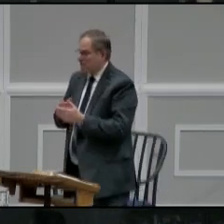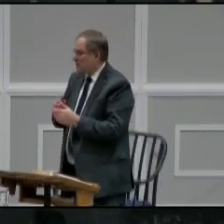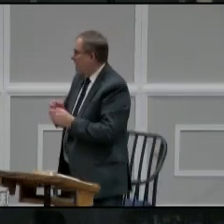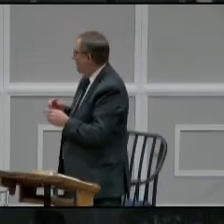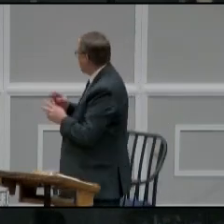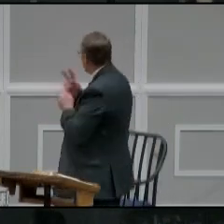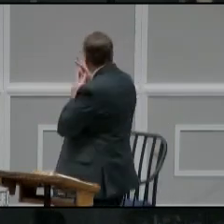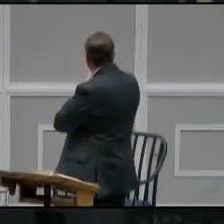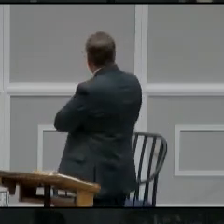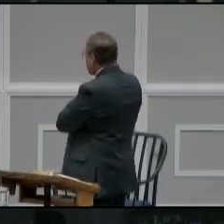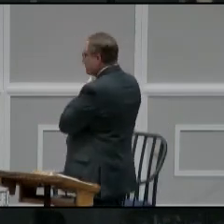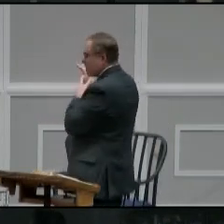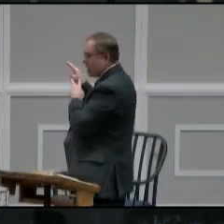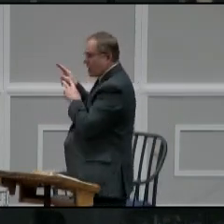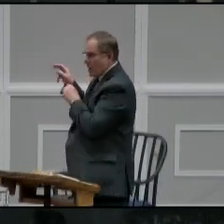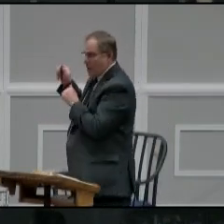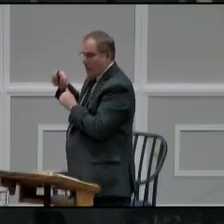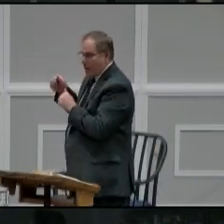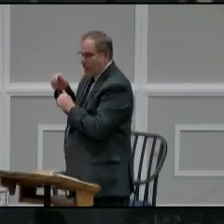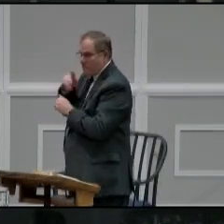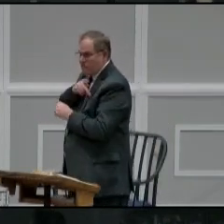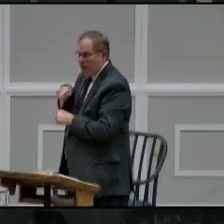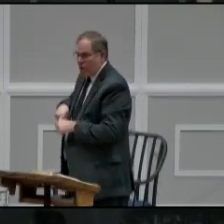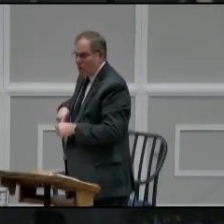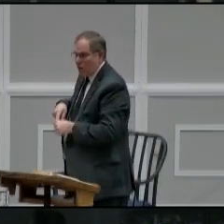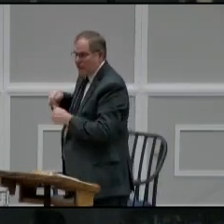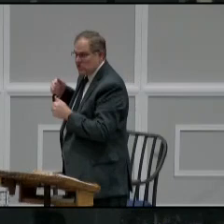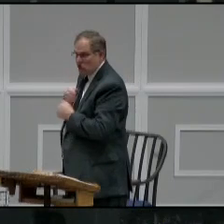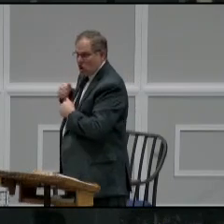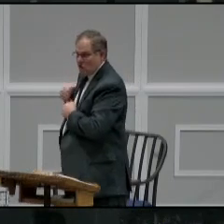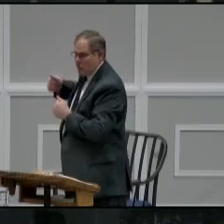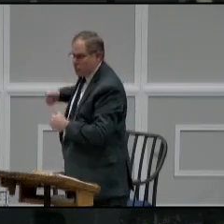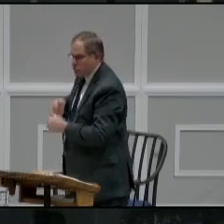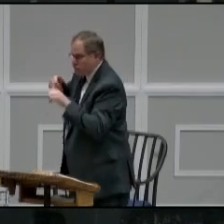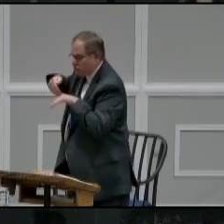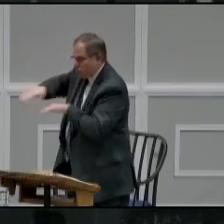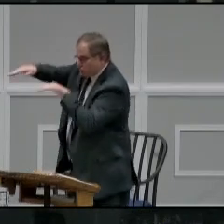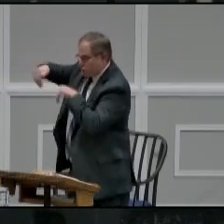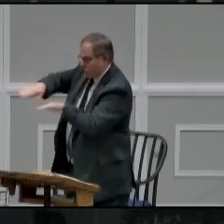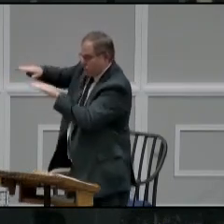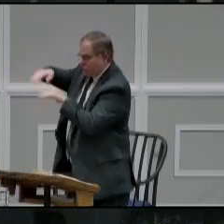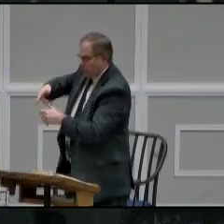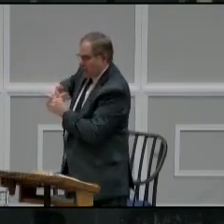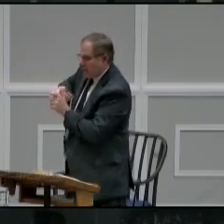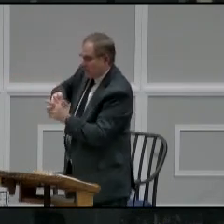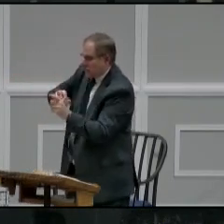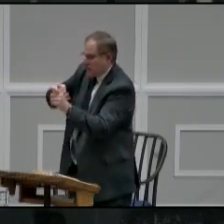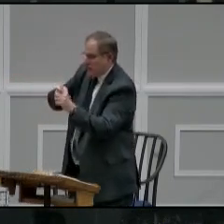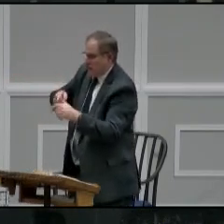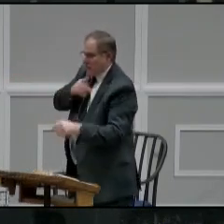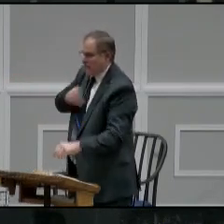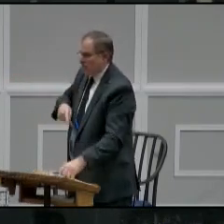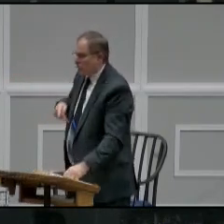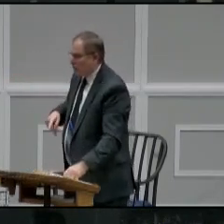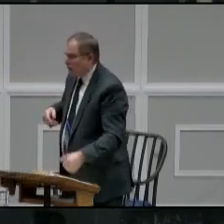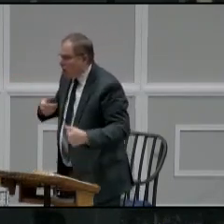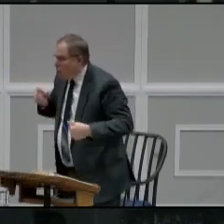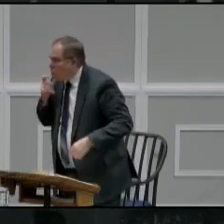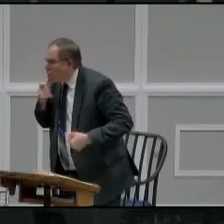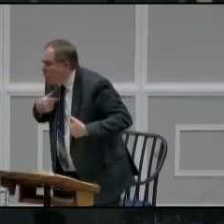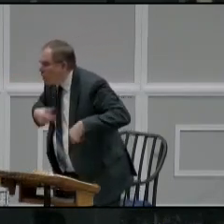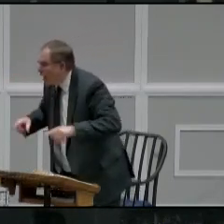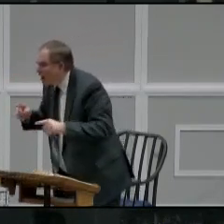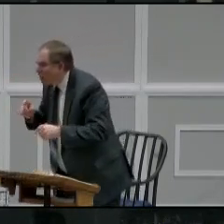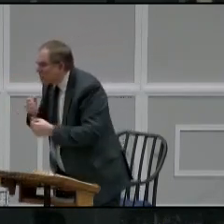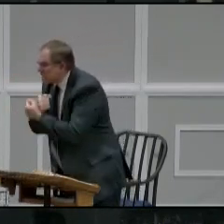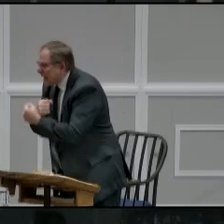mirror? Here comes Pharaoh and his army. Pharaoh wakes up and realizes, man, we let all the slaves go. Who's going to build all